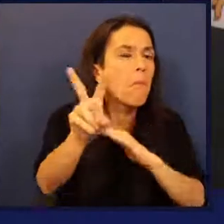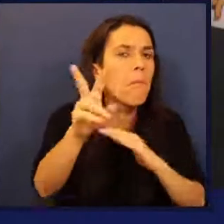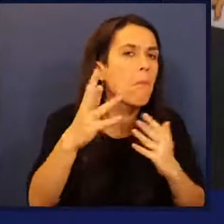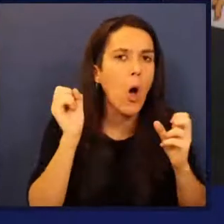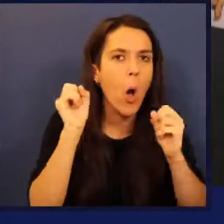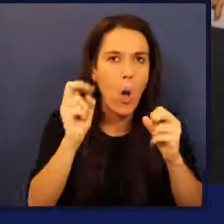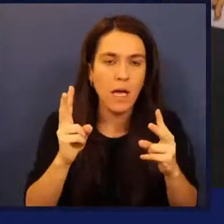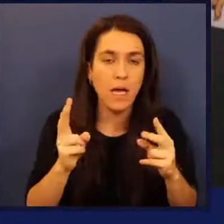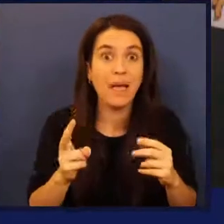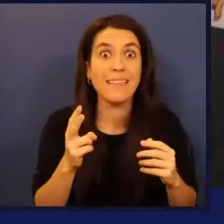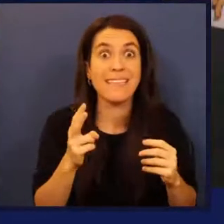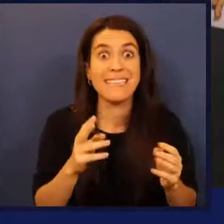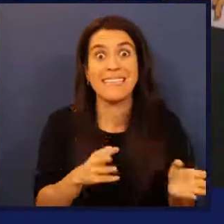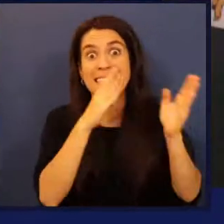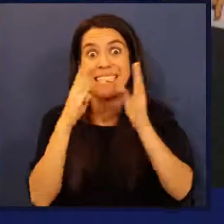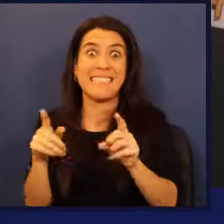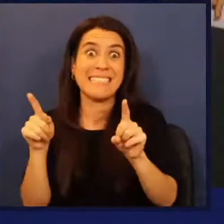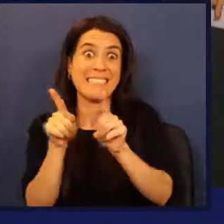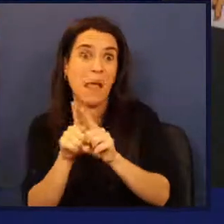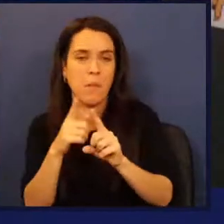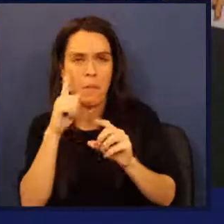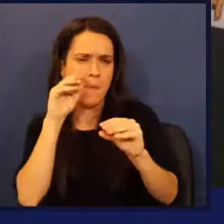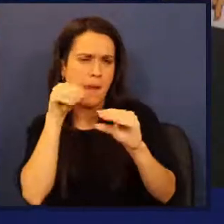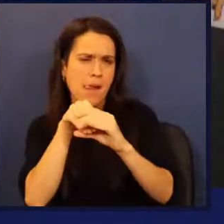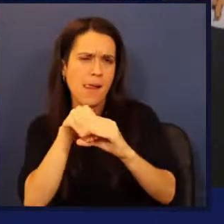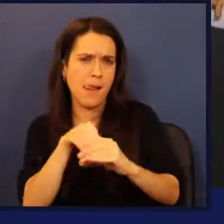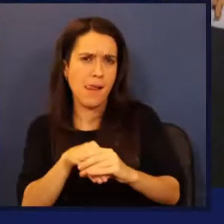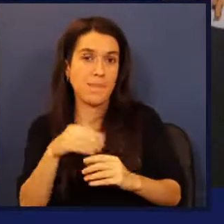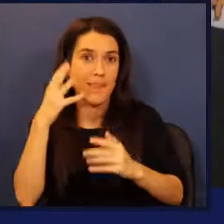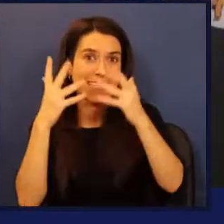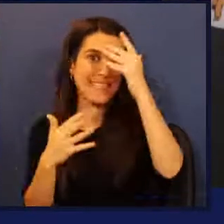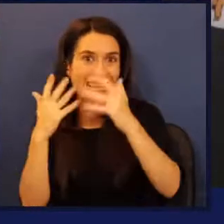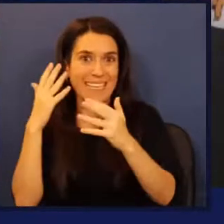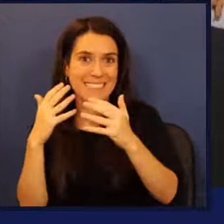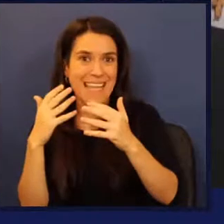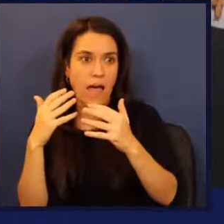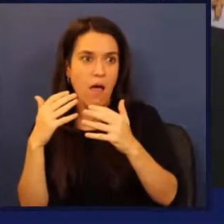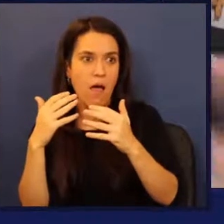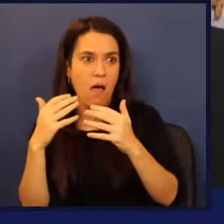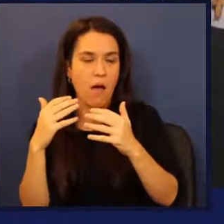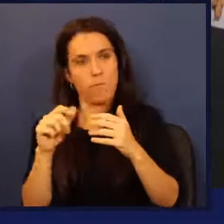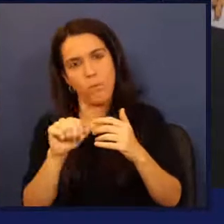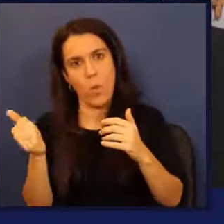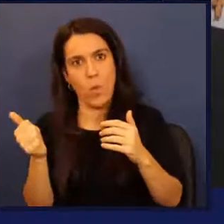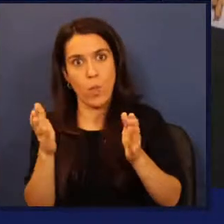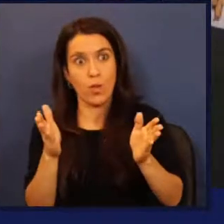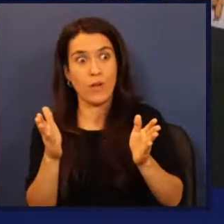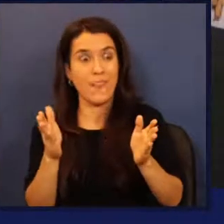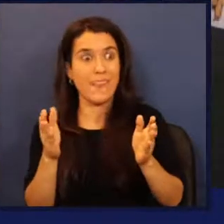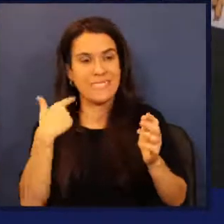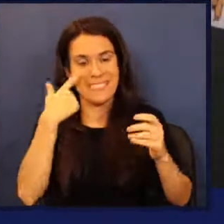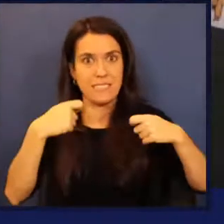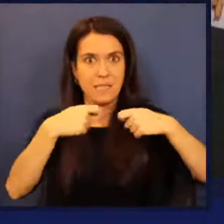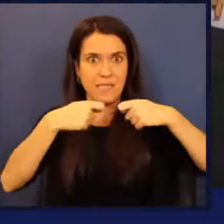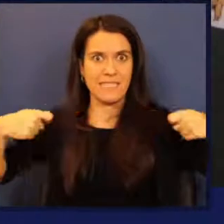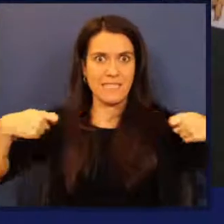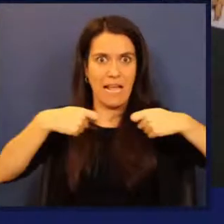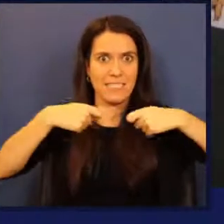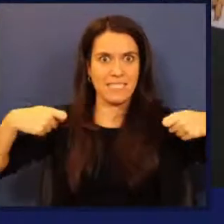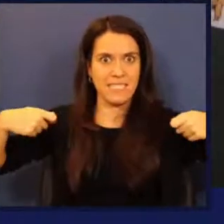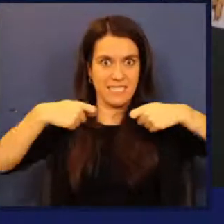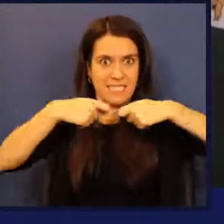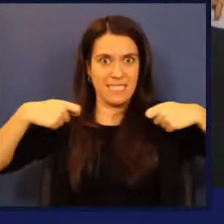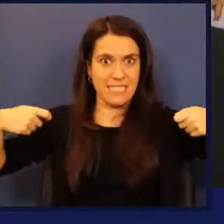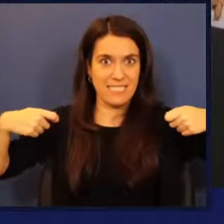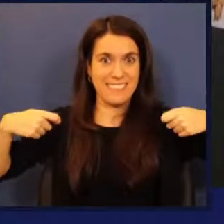same as soon as you start collecting a lot of data into an n-dimensional vector. And then you can measure the distance. And if the distance is